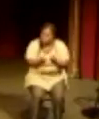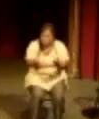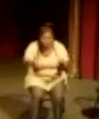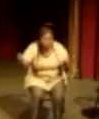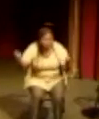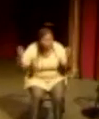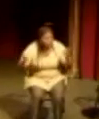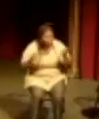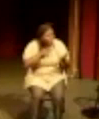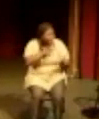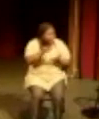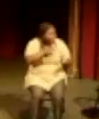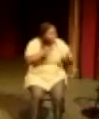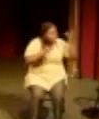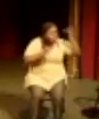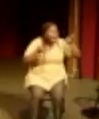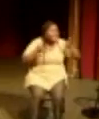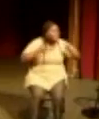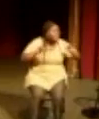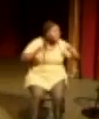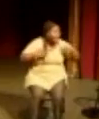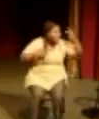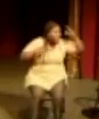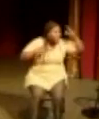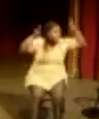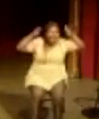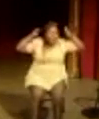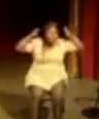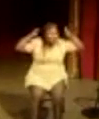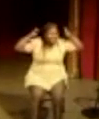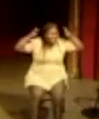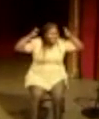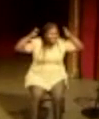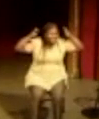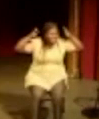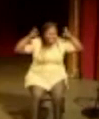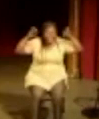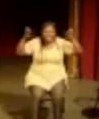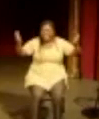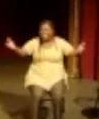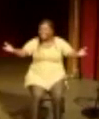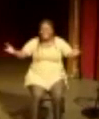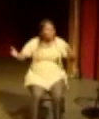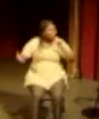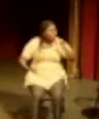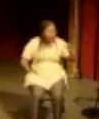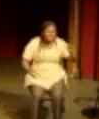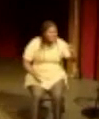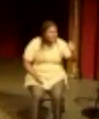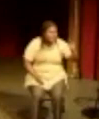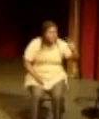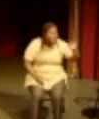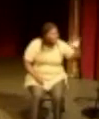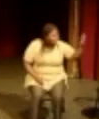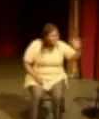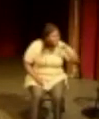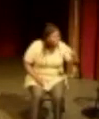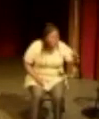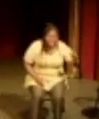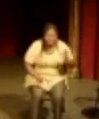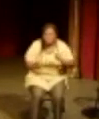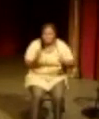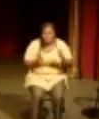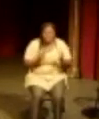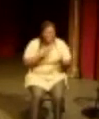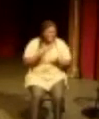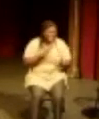on. And it wasn't Cinco de Mayo, and they had no idea what was going on in the middle of our campus. And